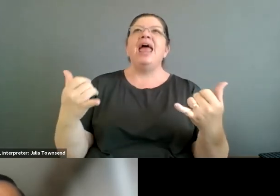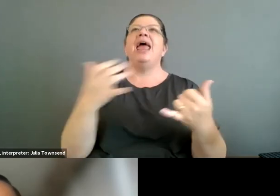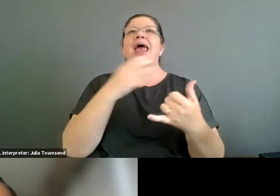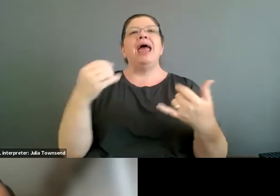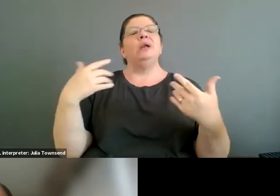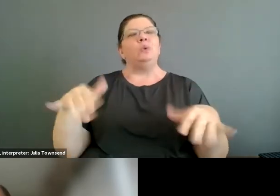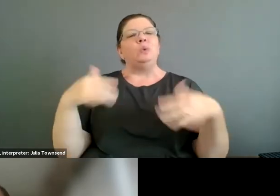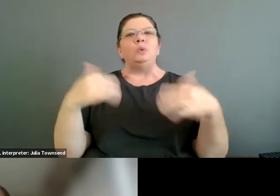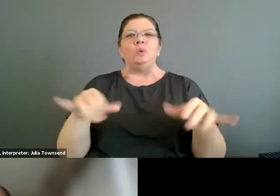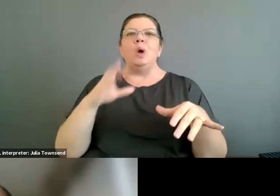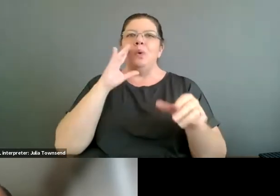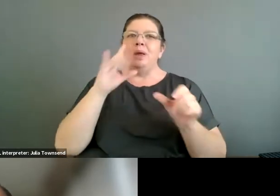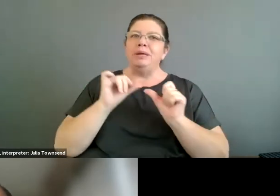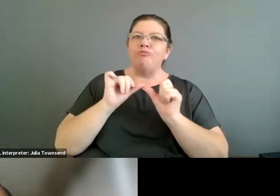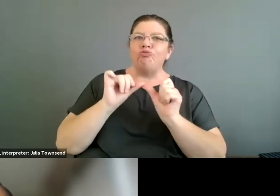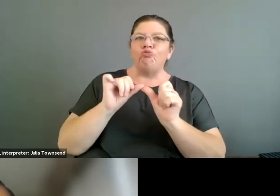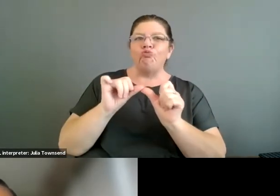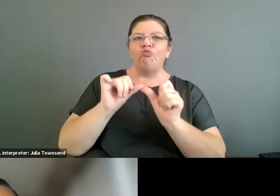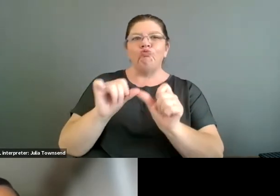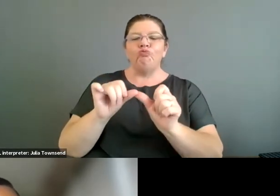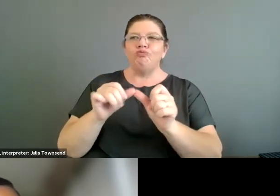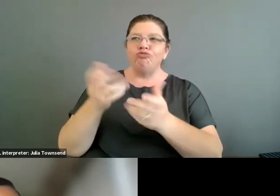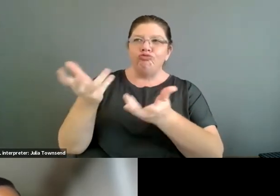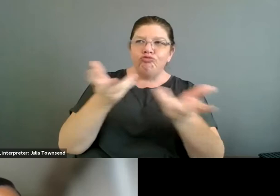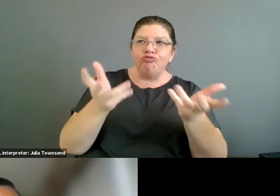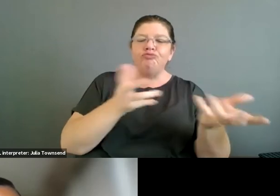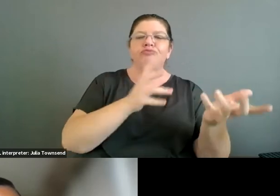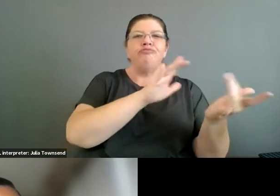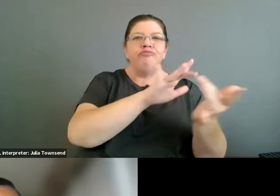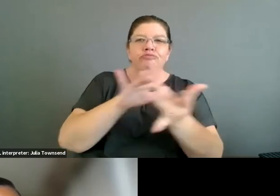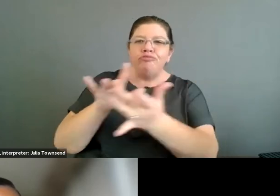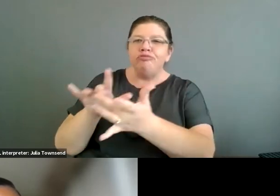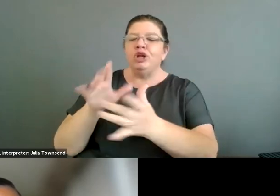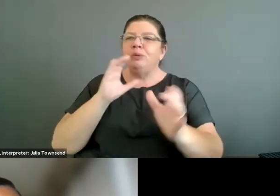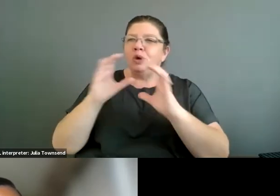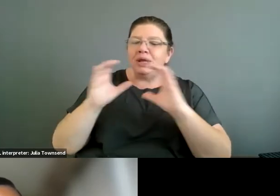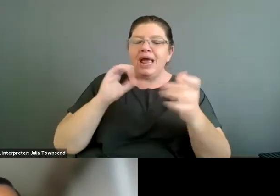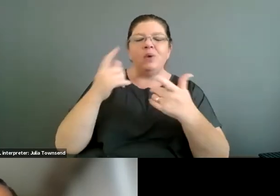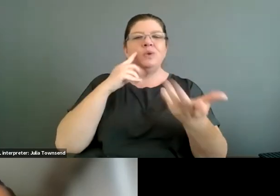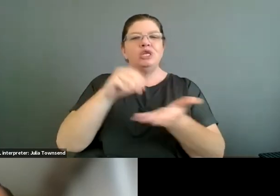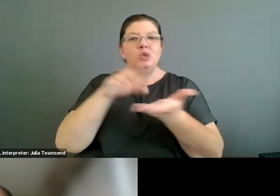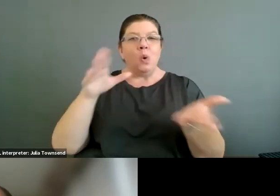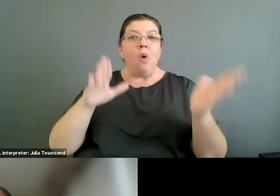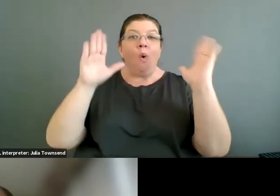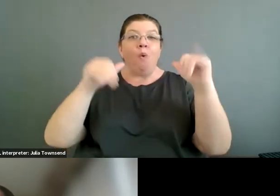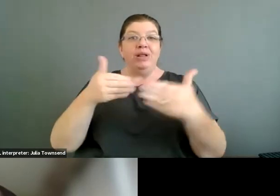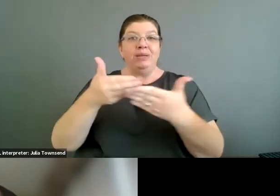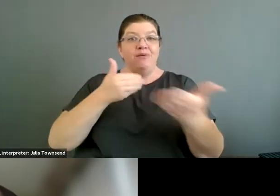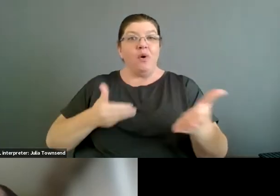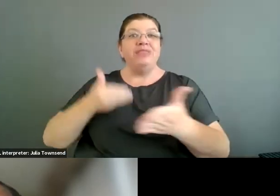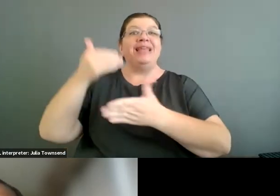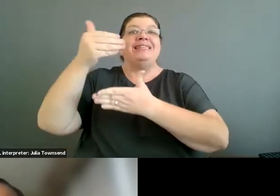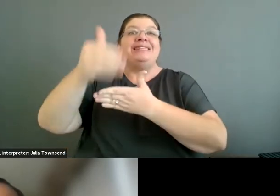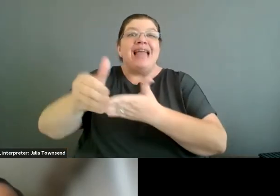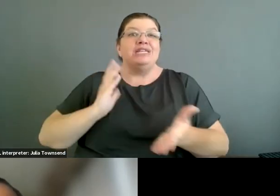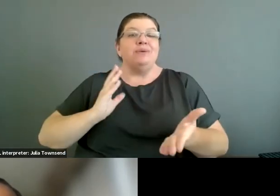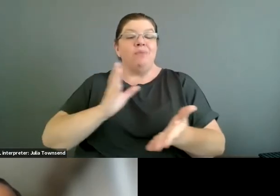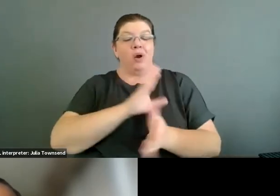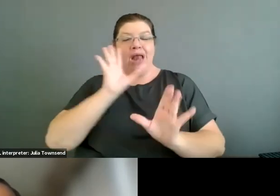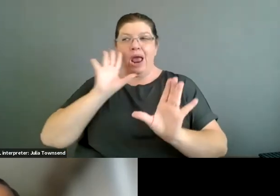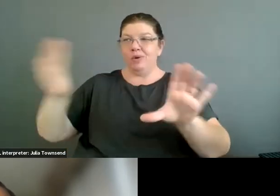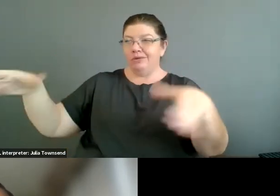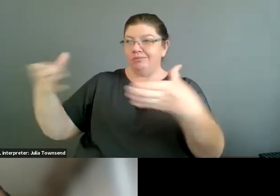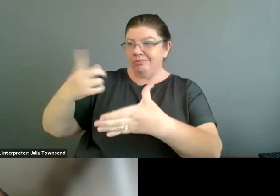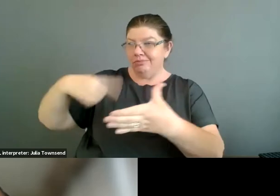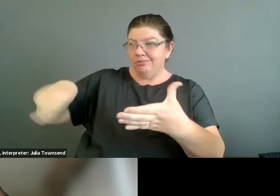I'm going to be continuing communicating with students, and hopefully before the next board meeting, I'll get a group of students together that I can